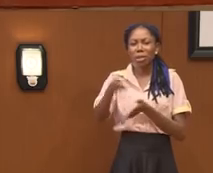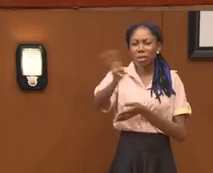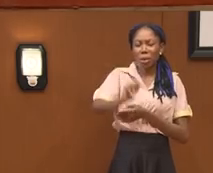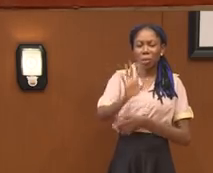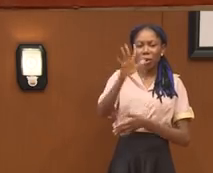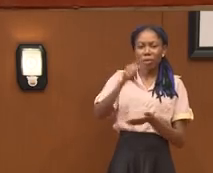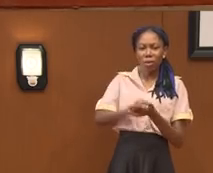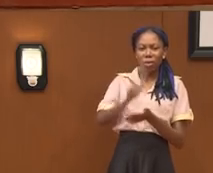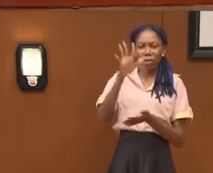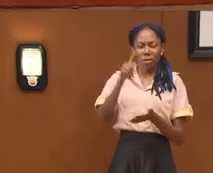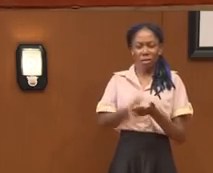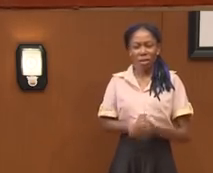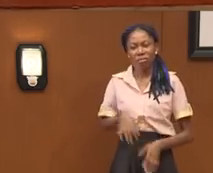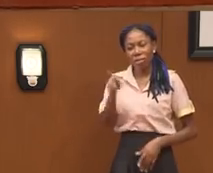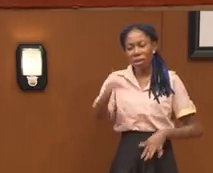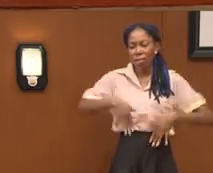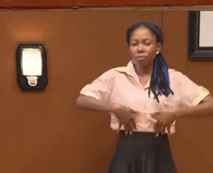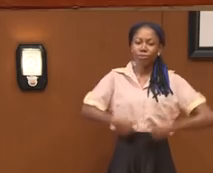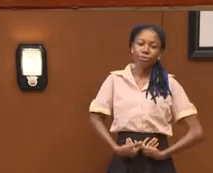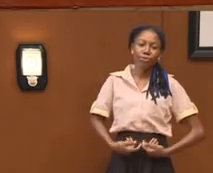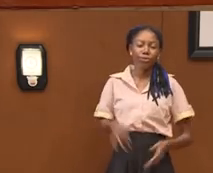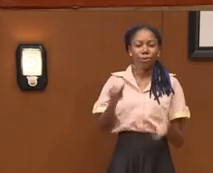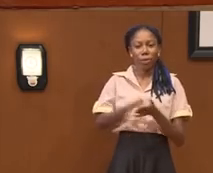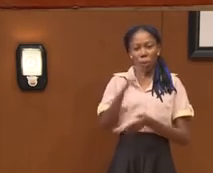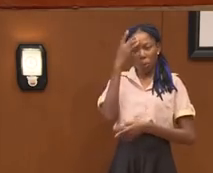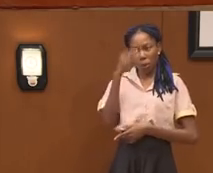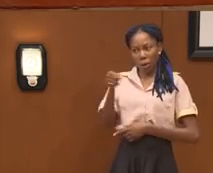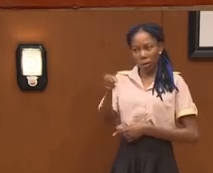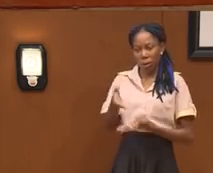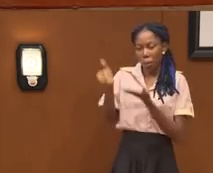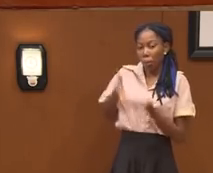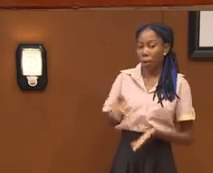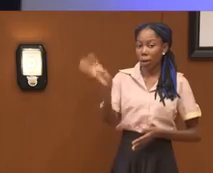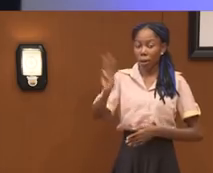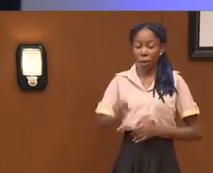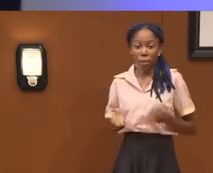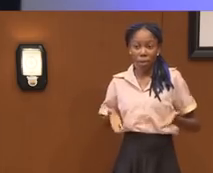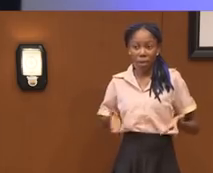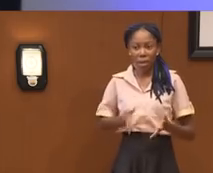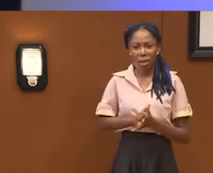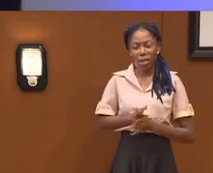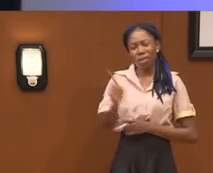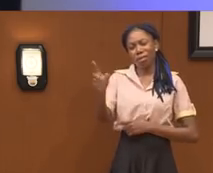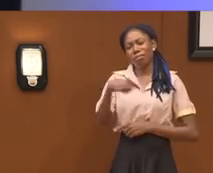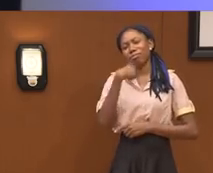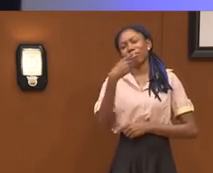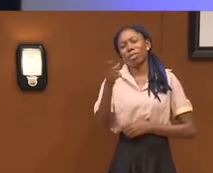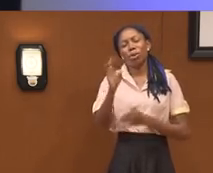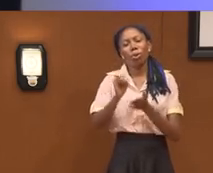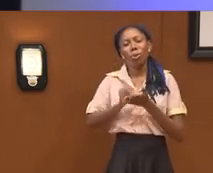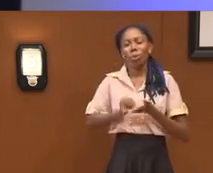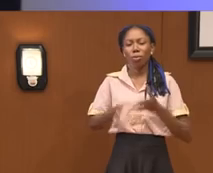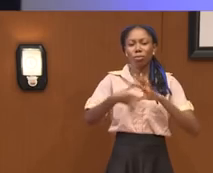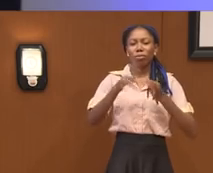And I was so weak. That's why I'm really here. And before now, he told me of his friend's incident that had an issue